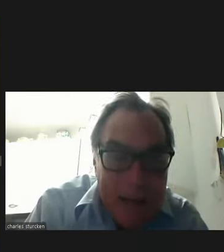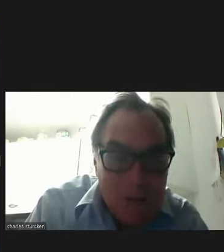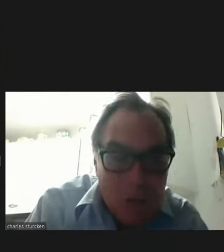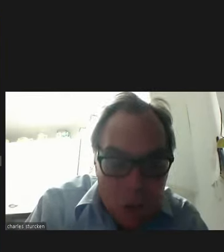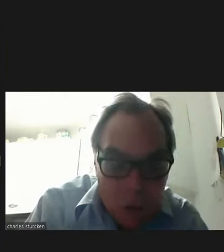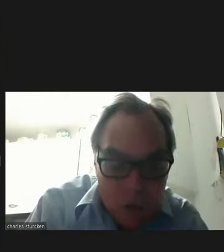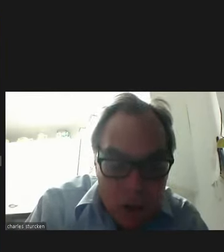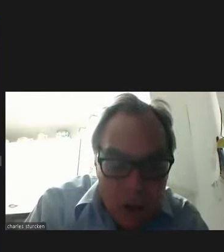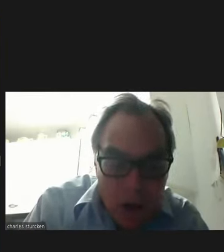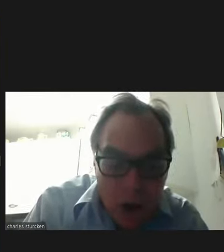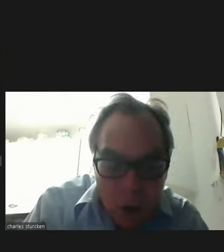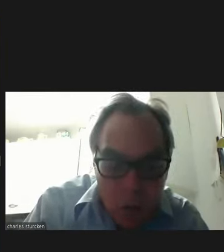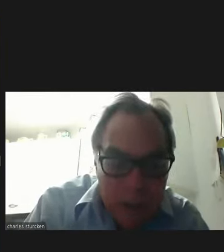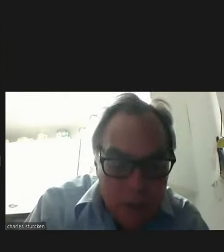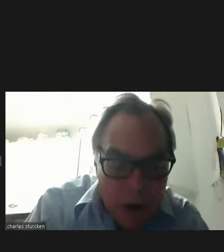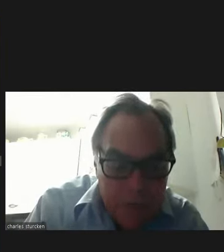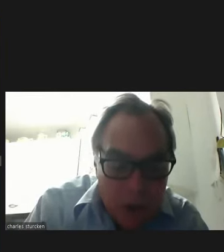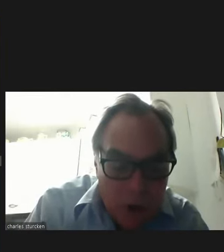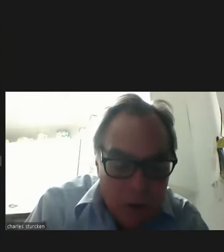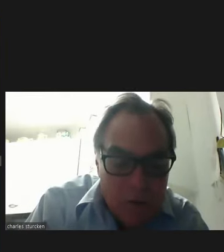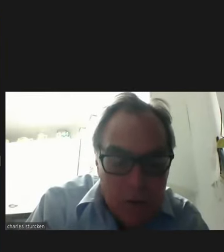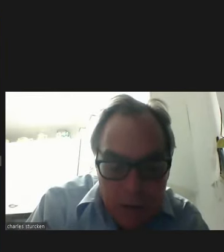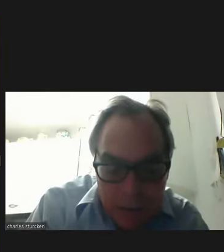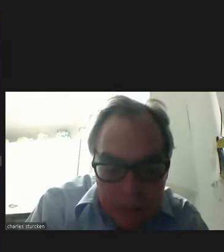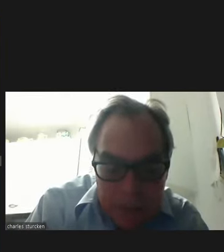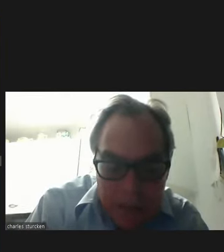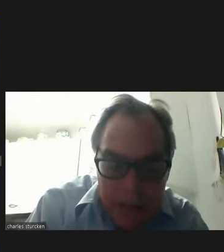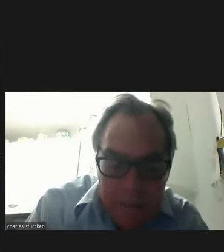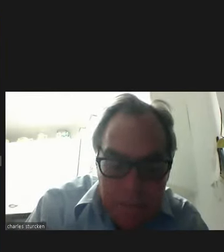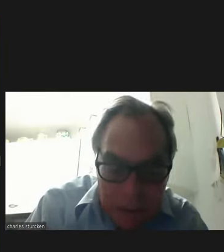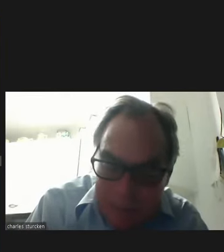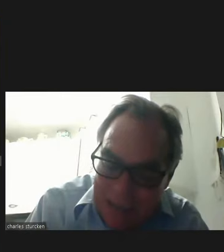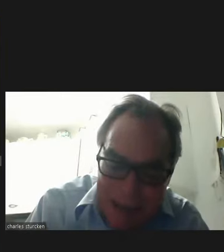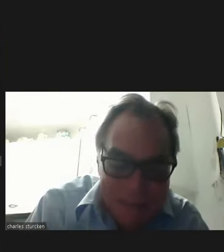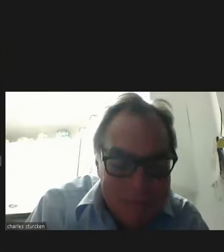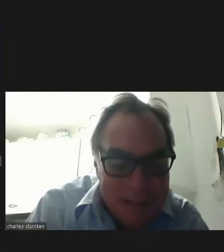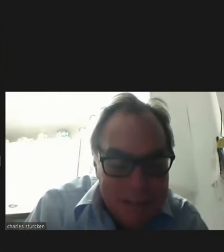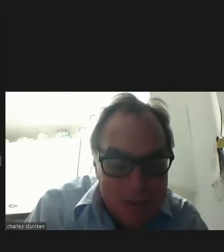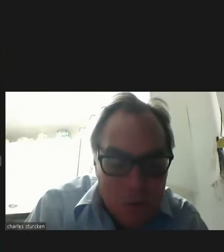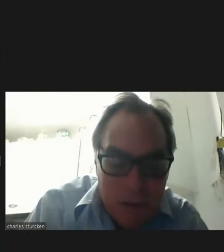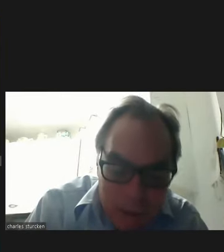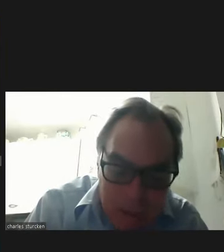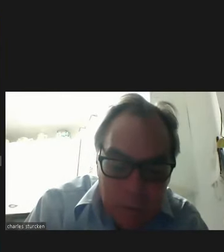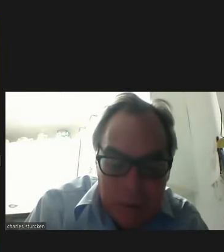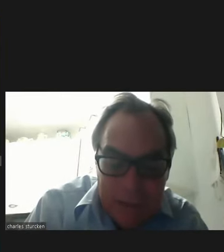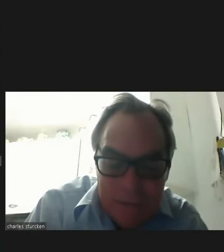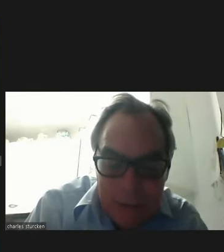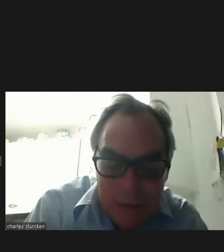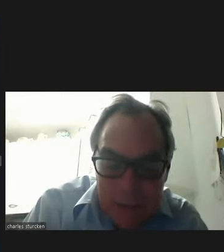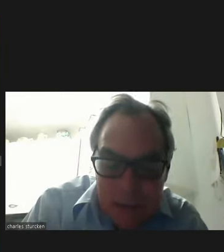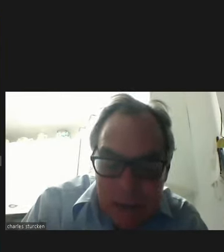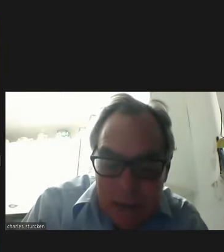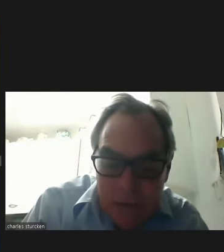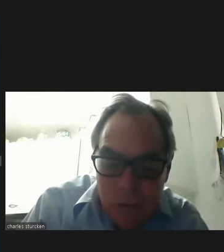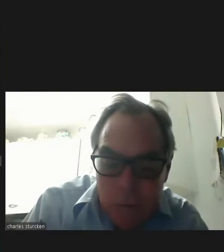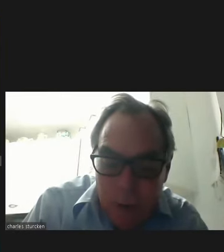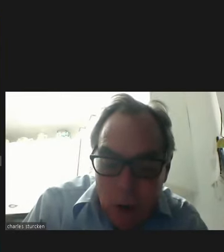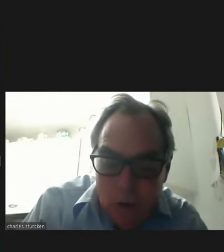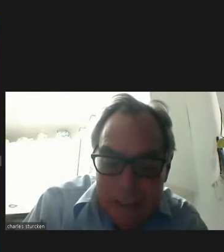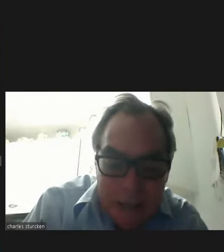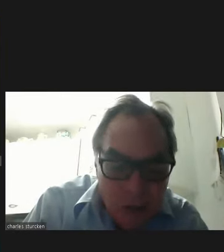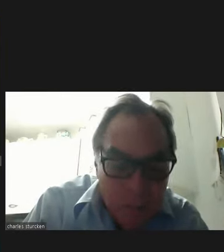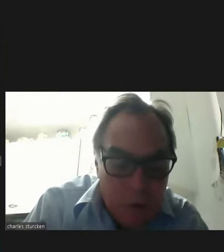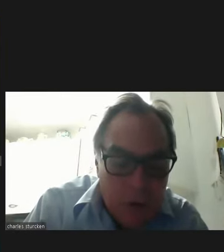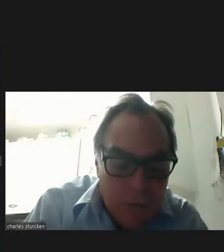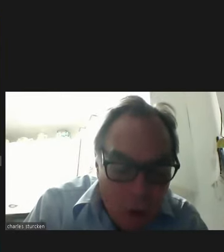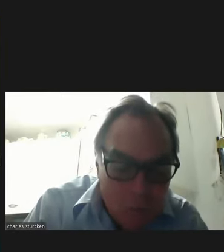Manhattan households own and drive cars. The MTA needs to rethink the plan to impose